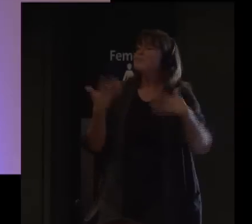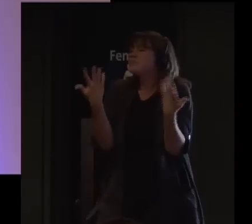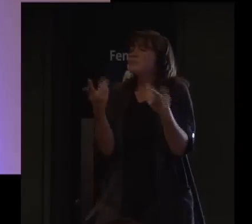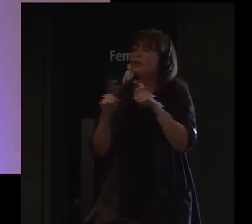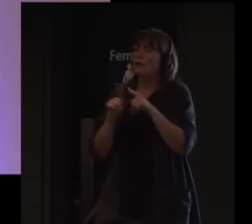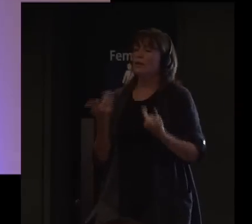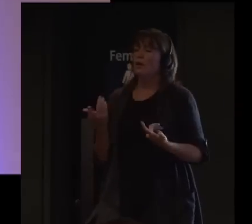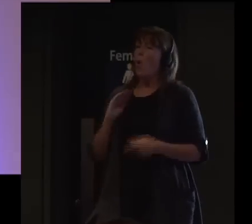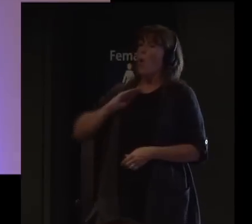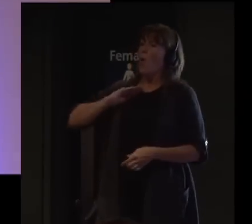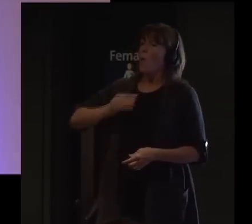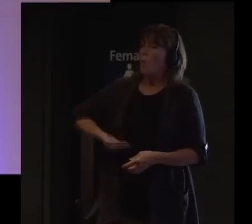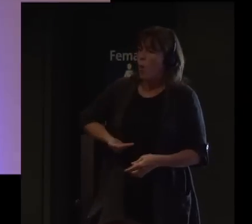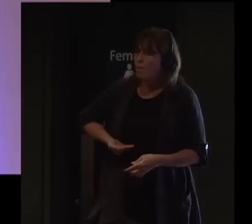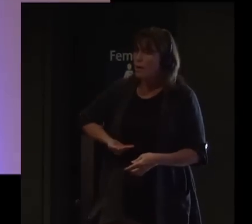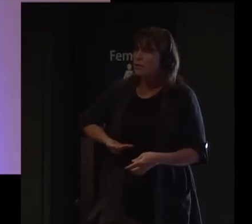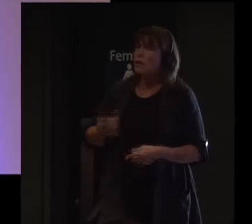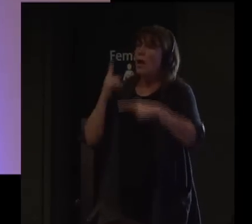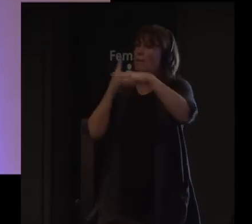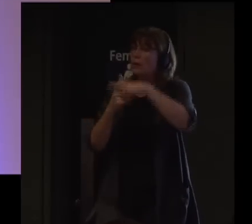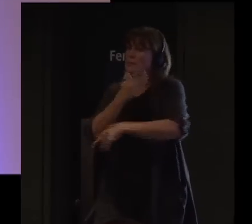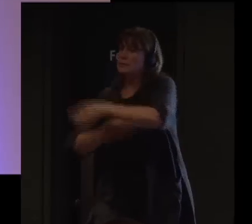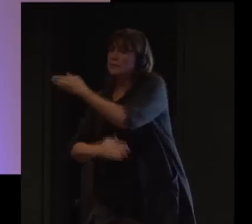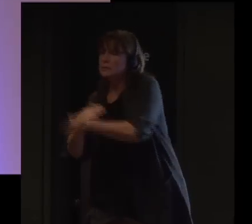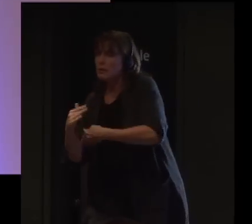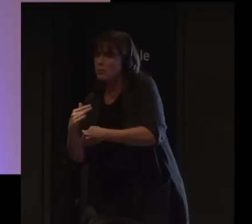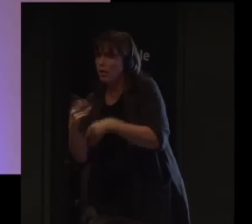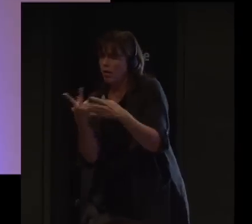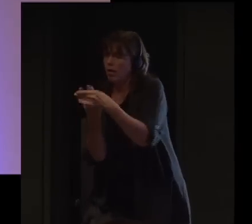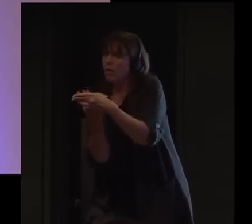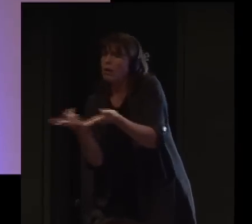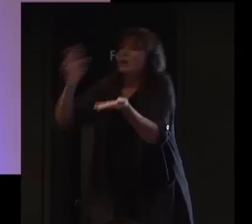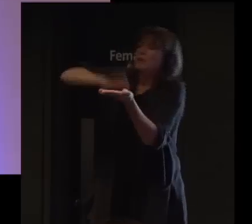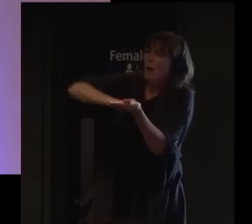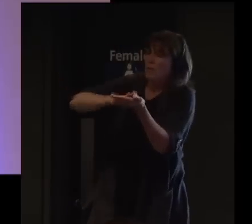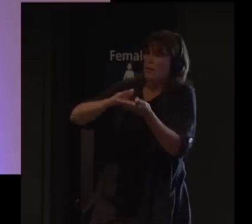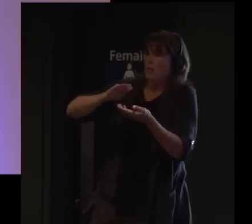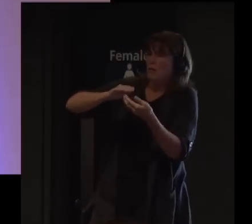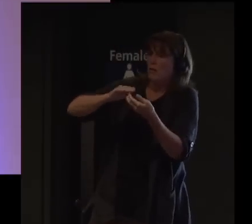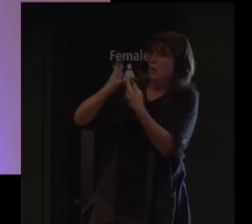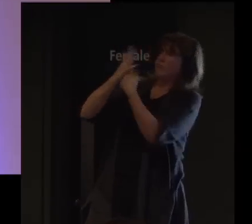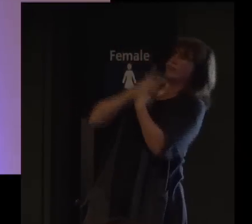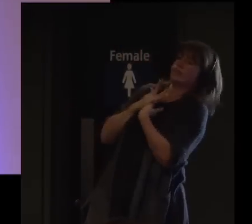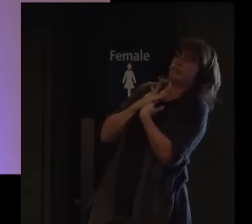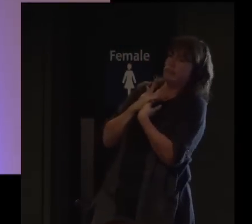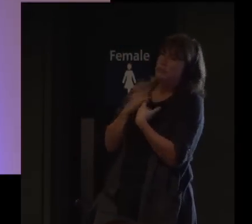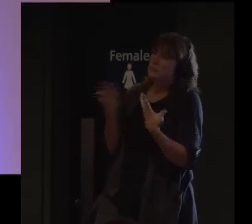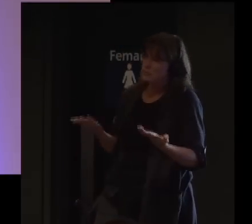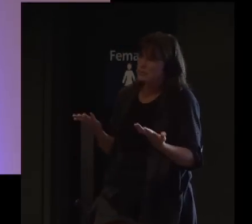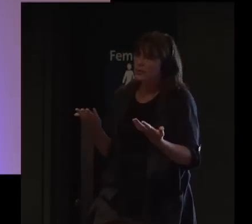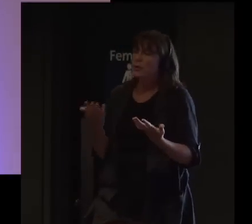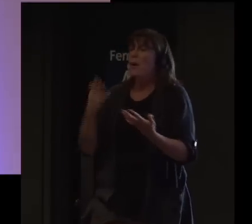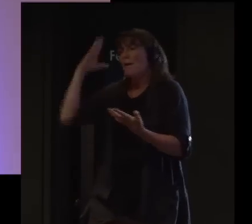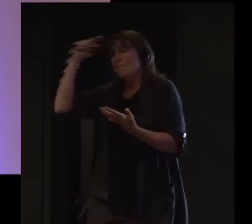instance, you have a greater probability to be more discriminated as a